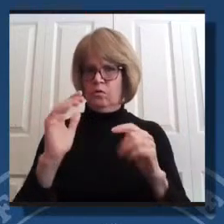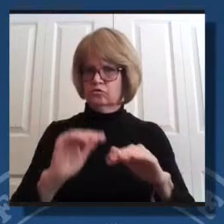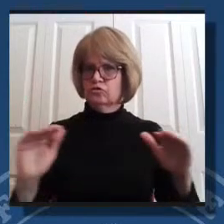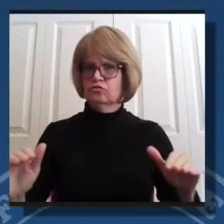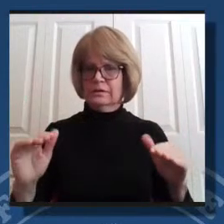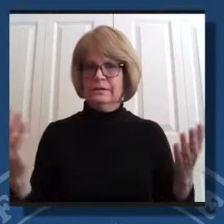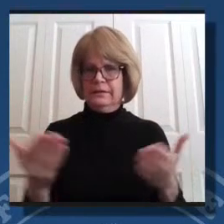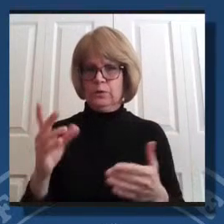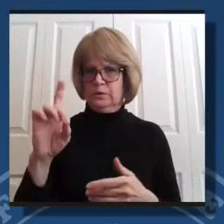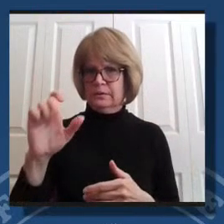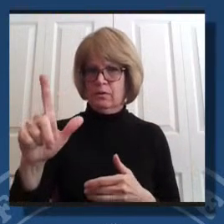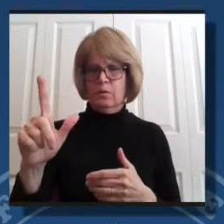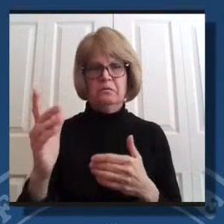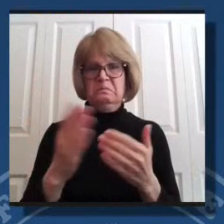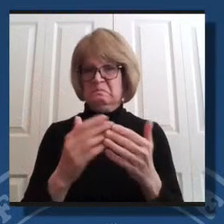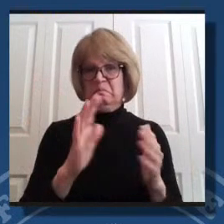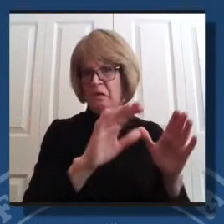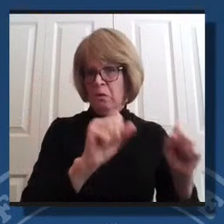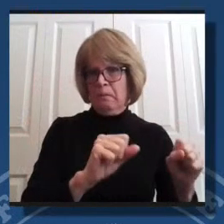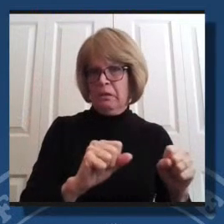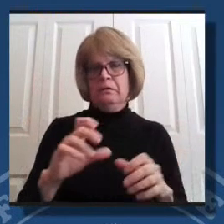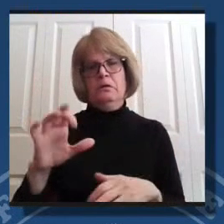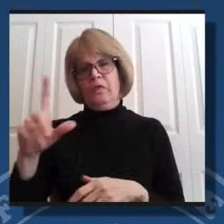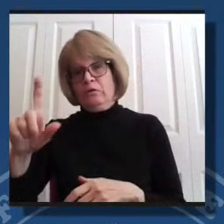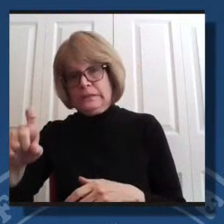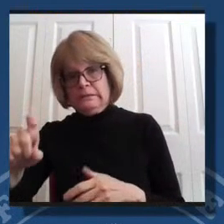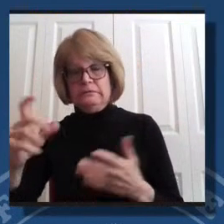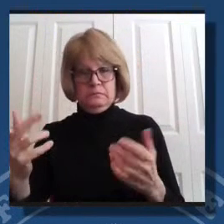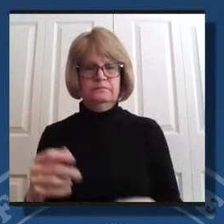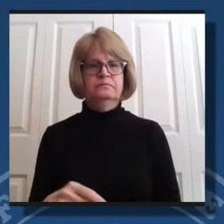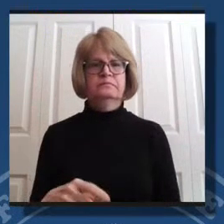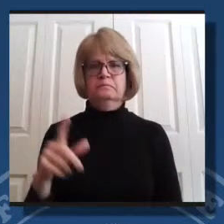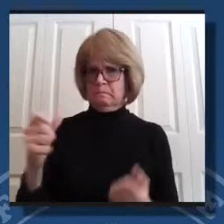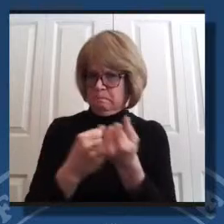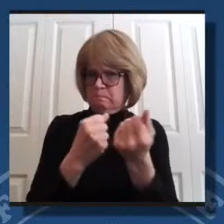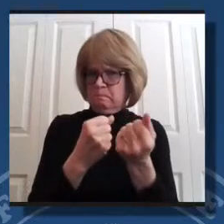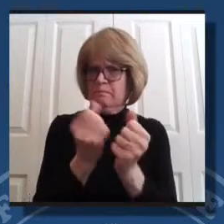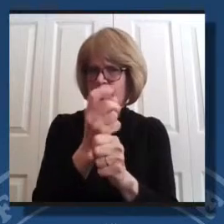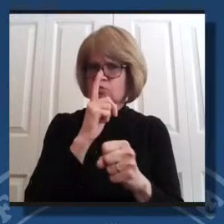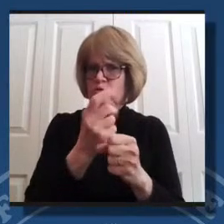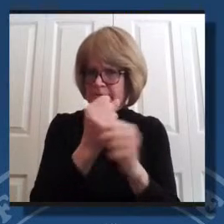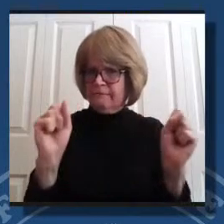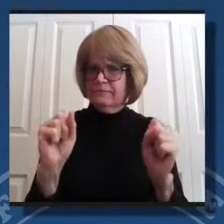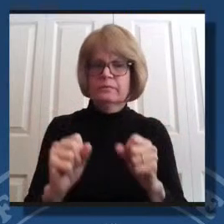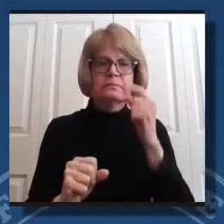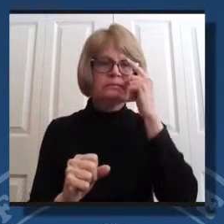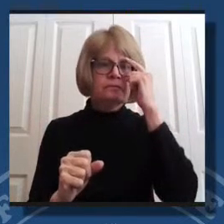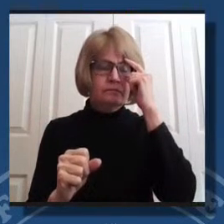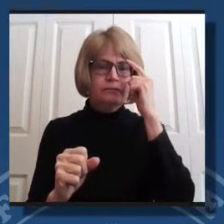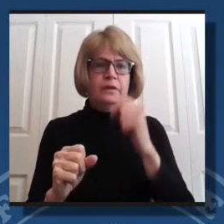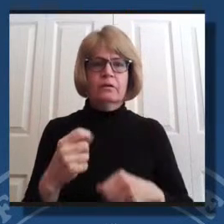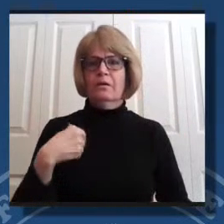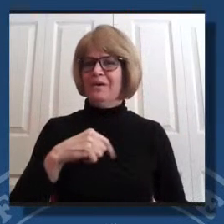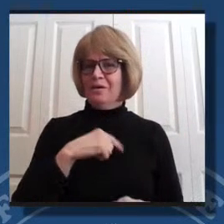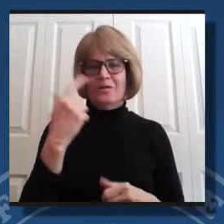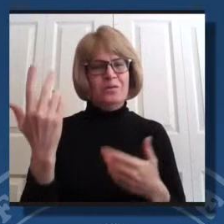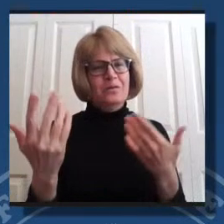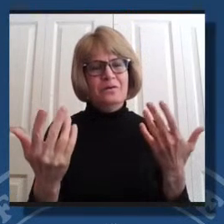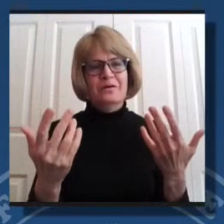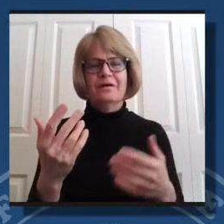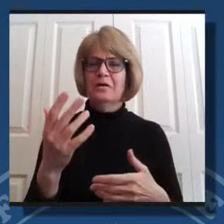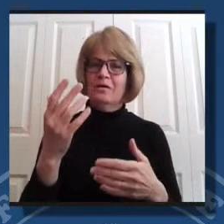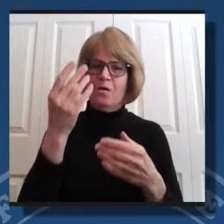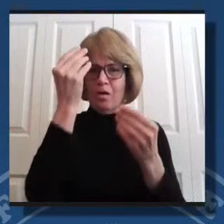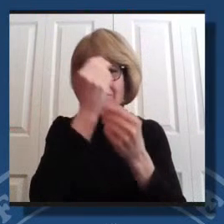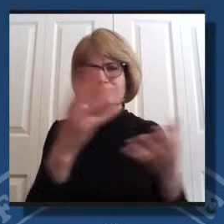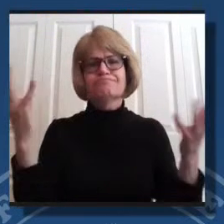Delaware, regardless of ability or need. You know, we all remember stories. We share stories of being 5 years